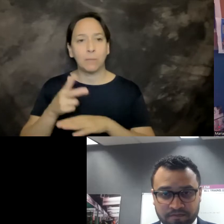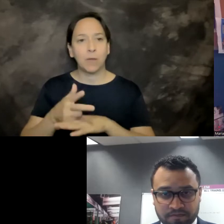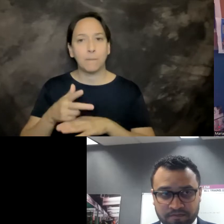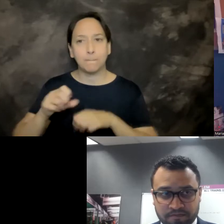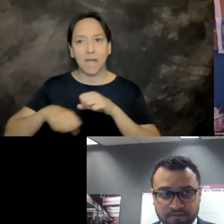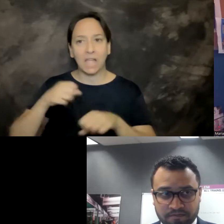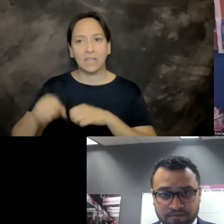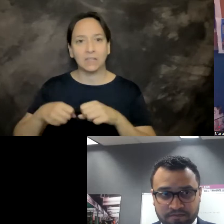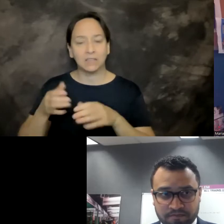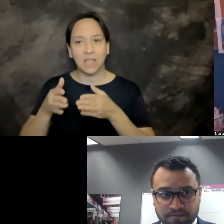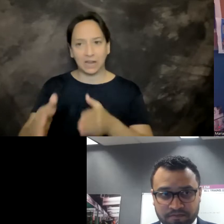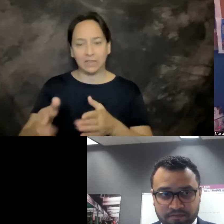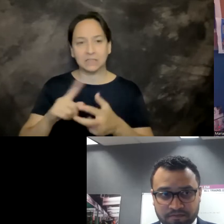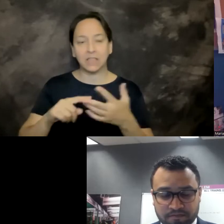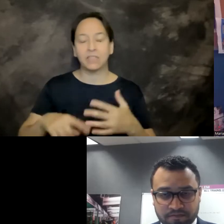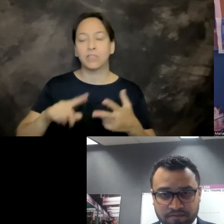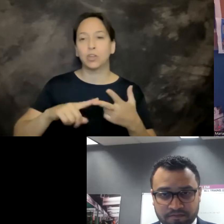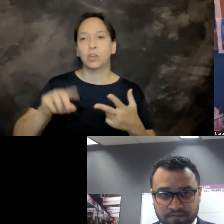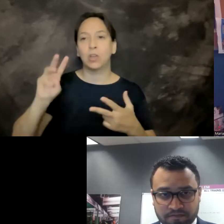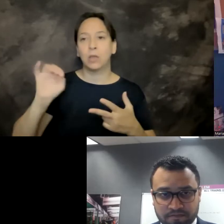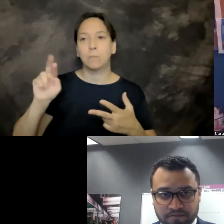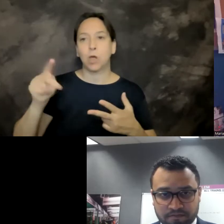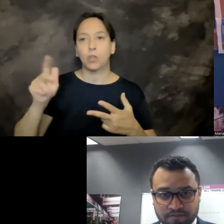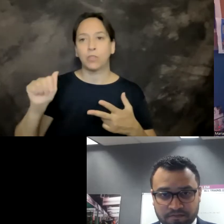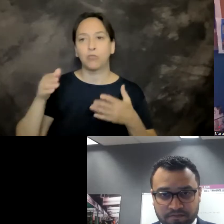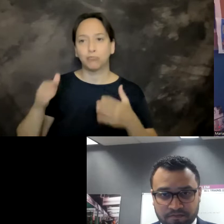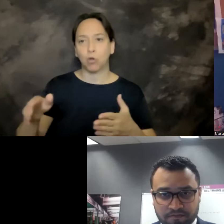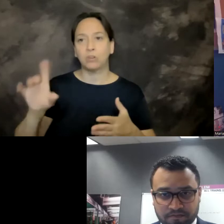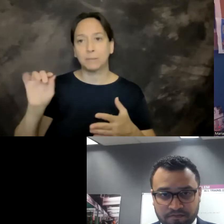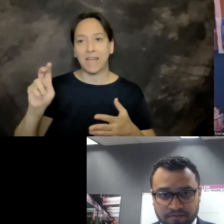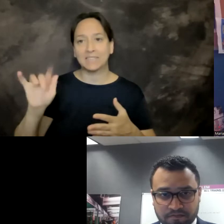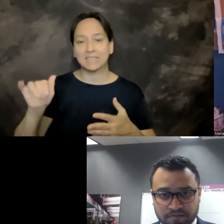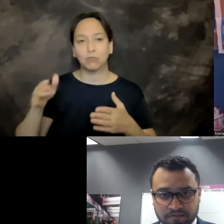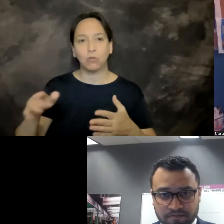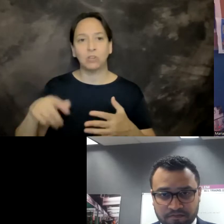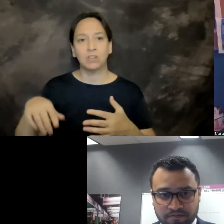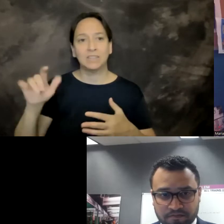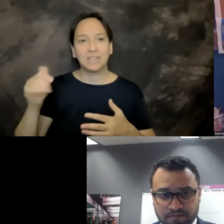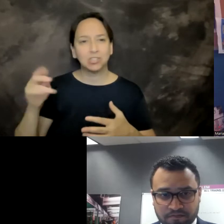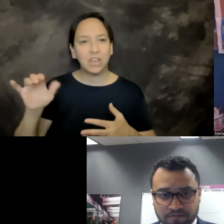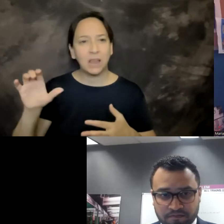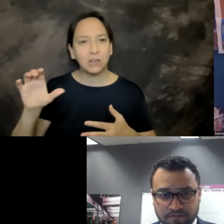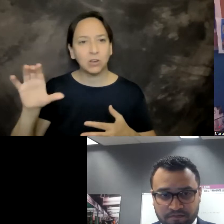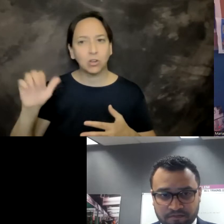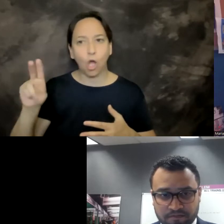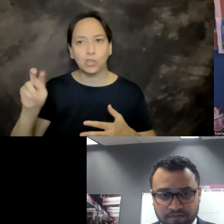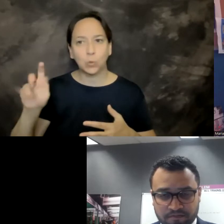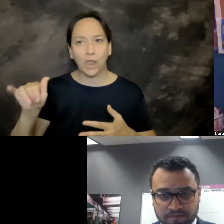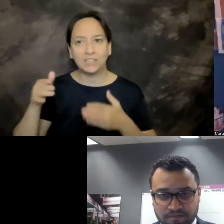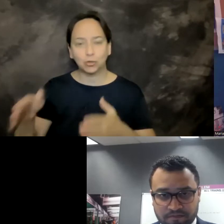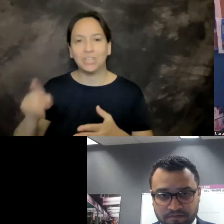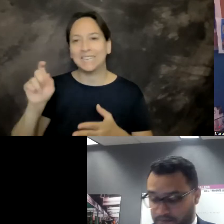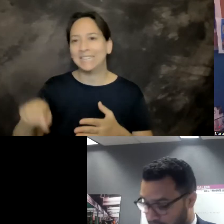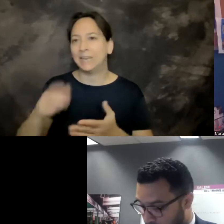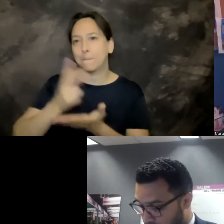Third, Martha Road and Lomasney Way between Craigie Bridge and Causeway Street need parking bans